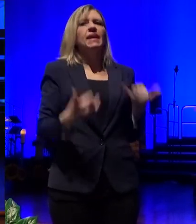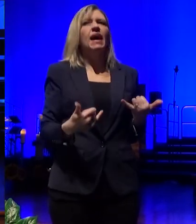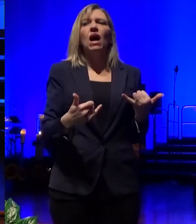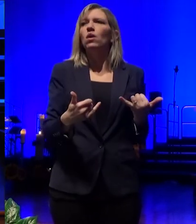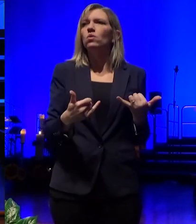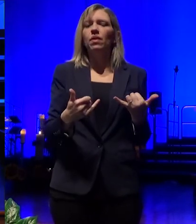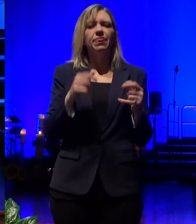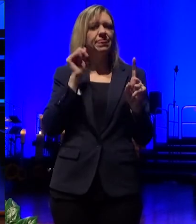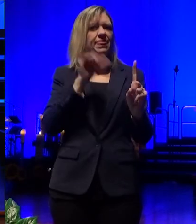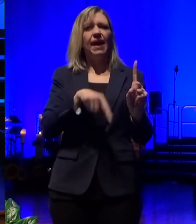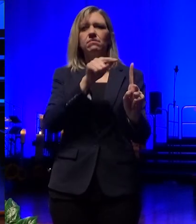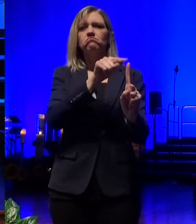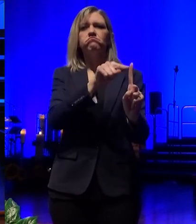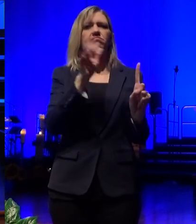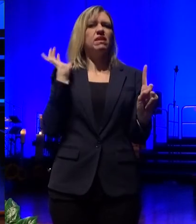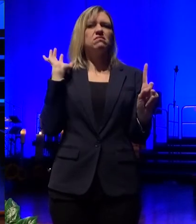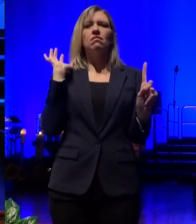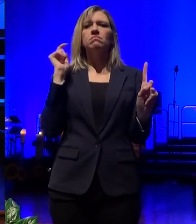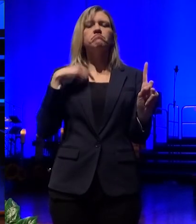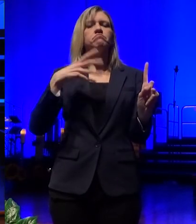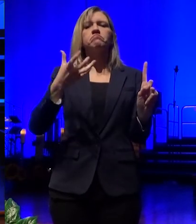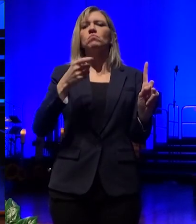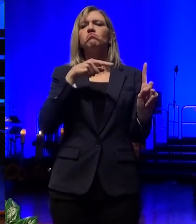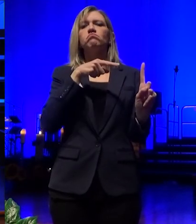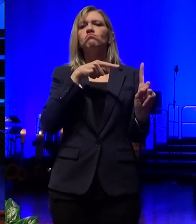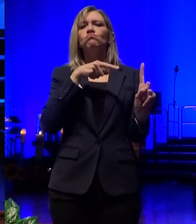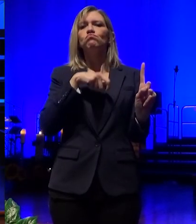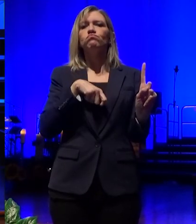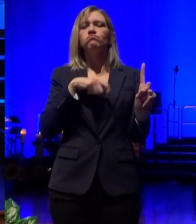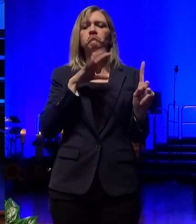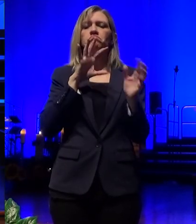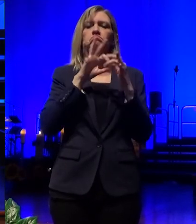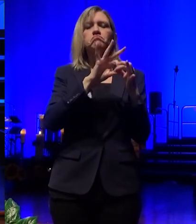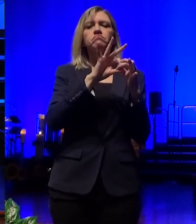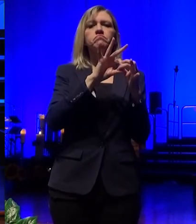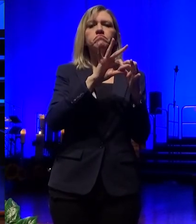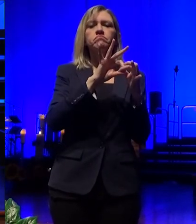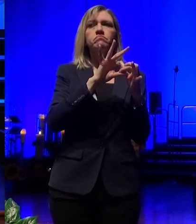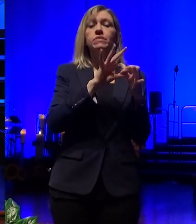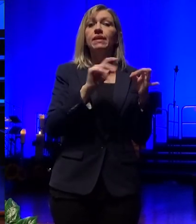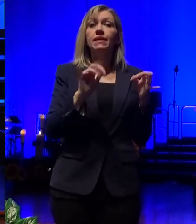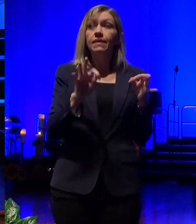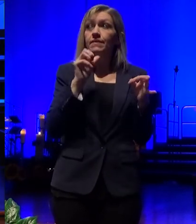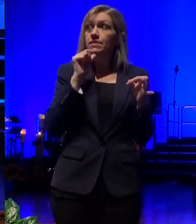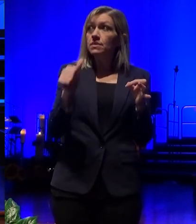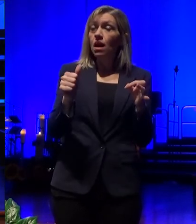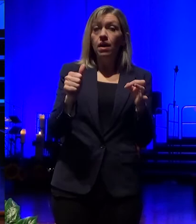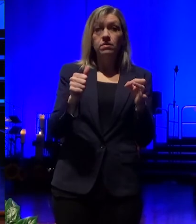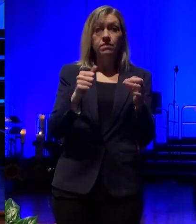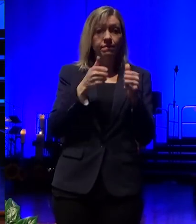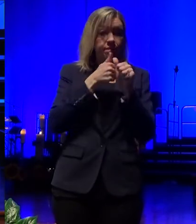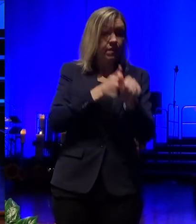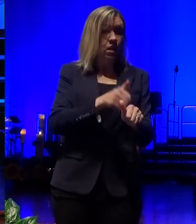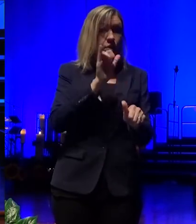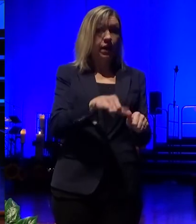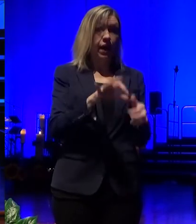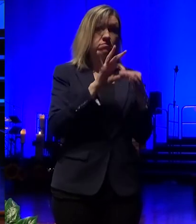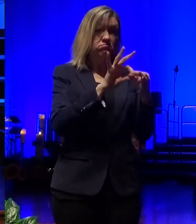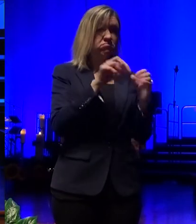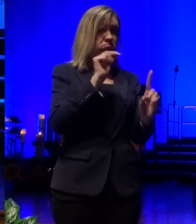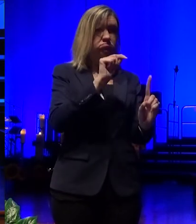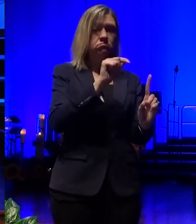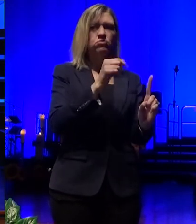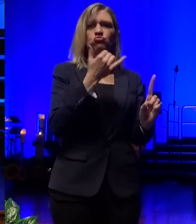and other than that will do. And we get very attached. If it doesn't turn out that way, then it's